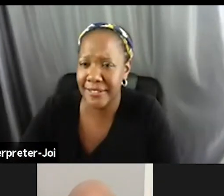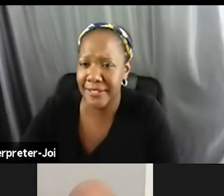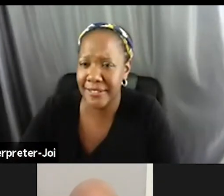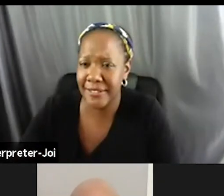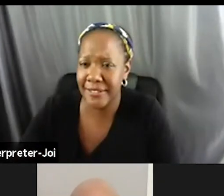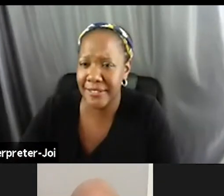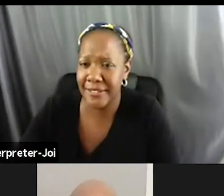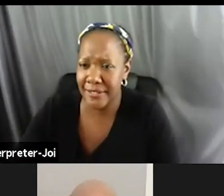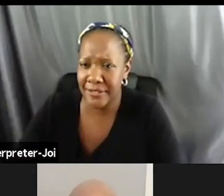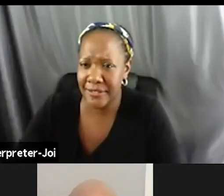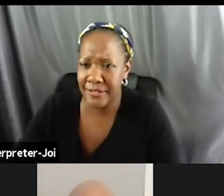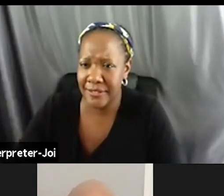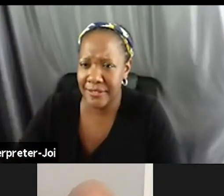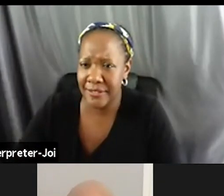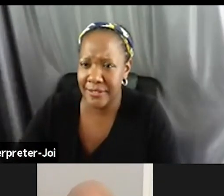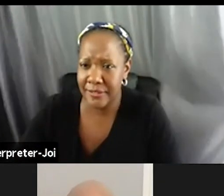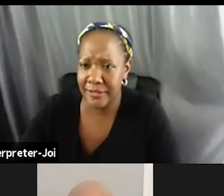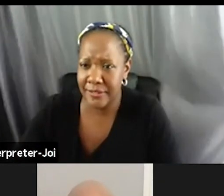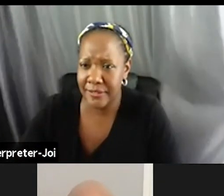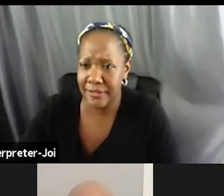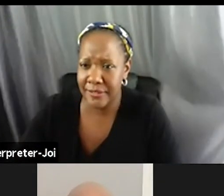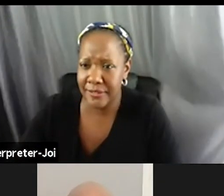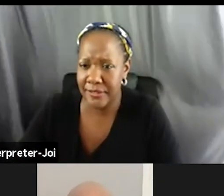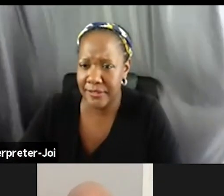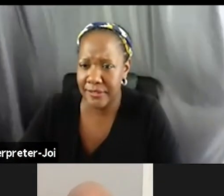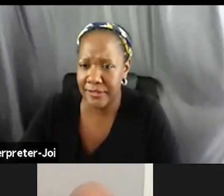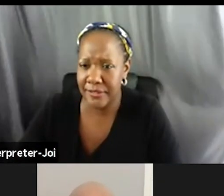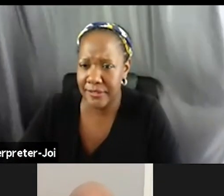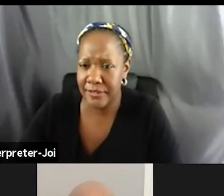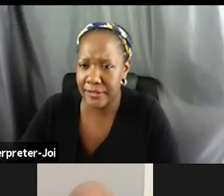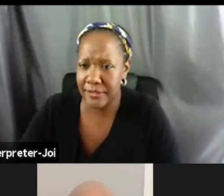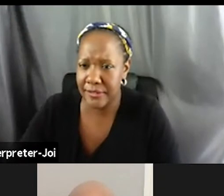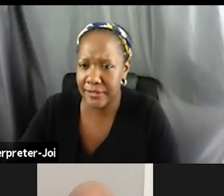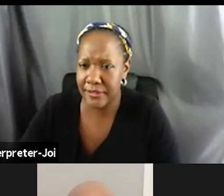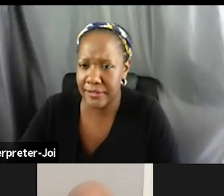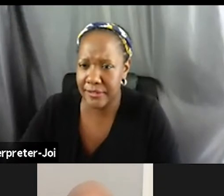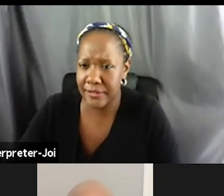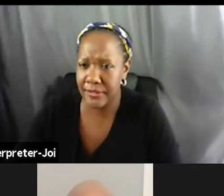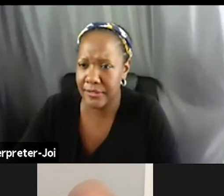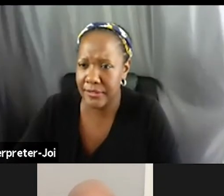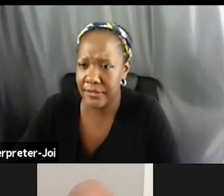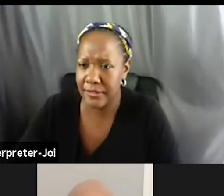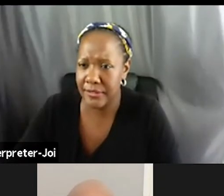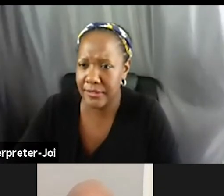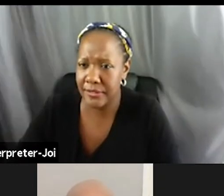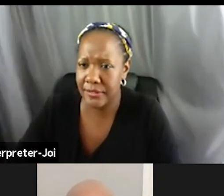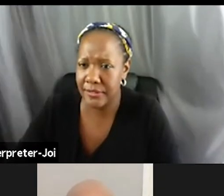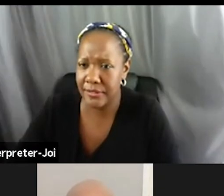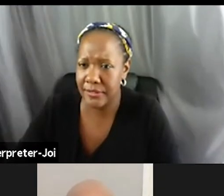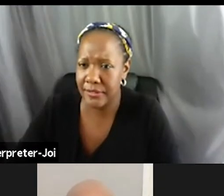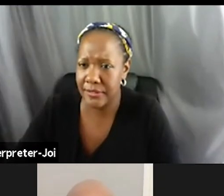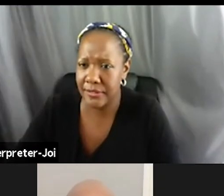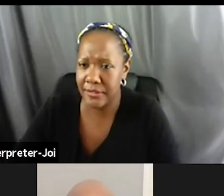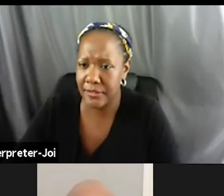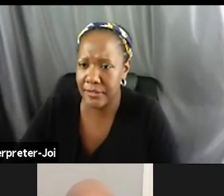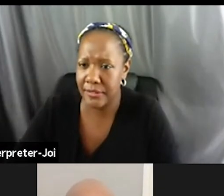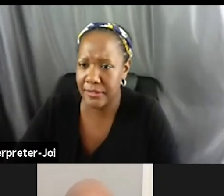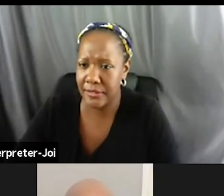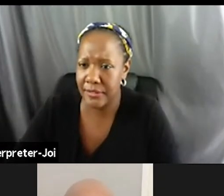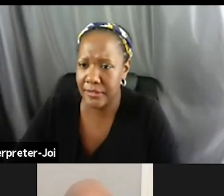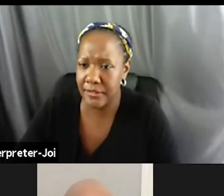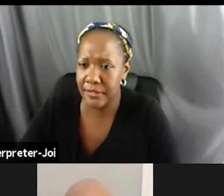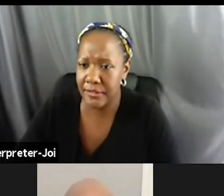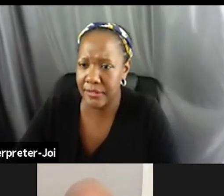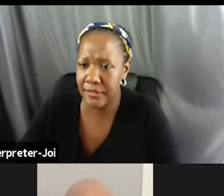Yes. So, Okay. So there's 2 questions. Do you want me to read it, Dave? Yeah, go ahead. It's okay. probably easier for you to do it.